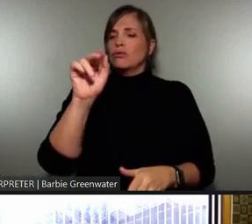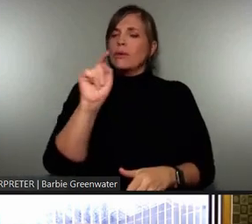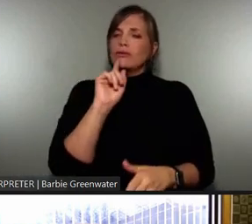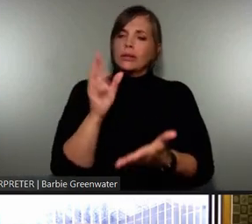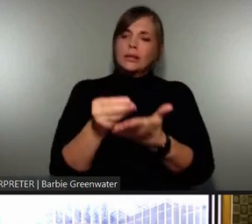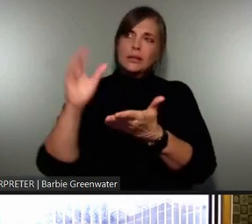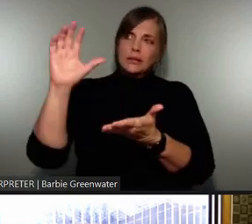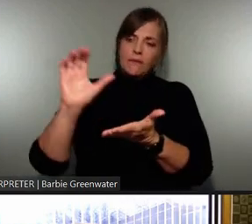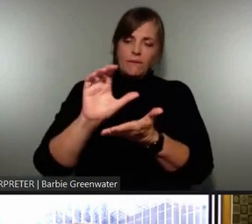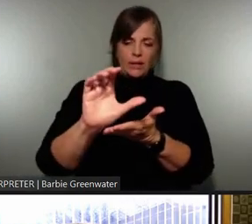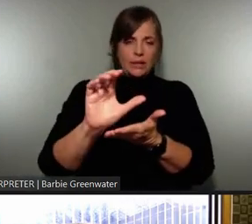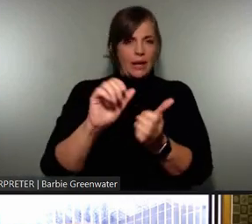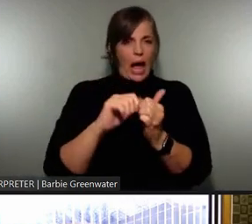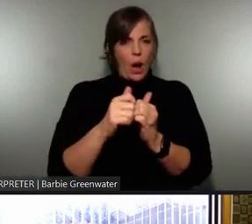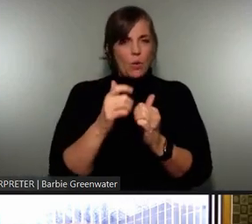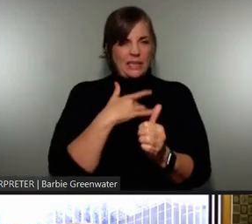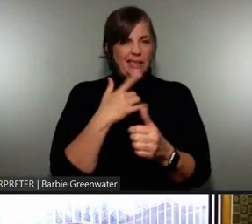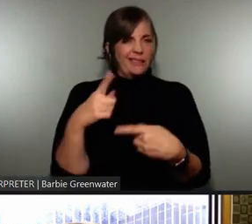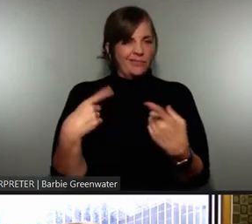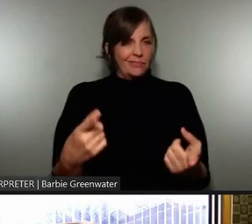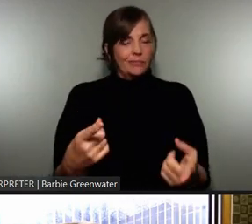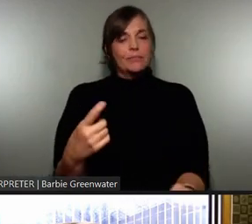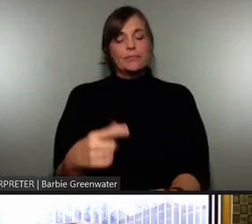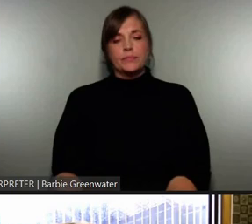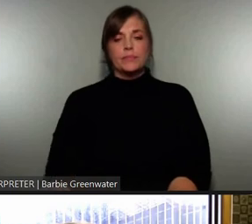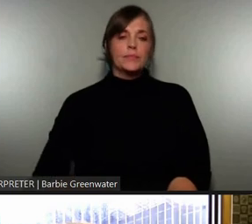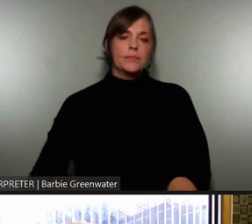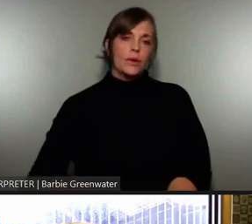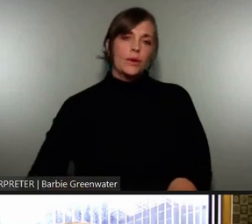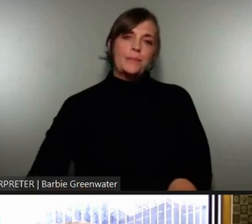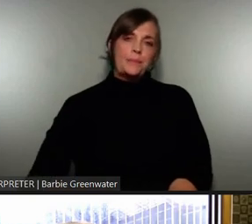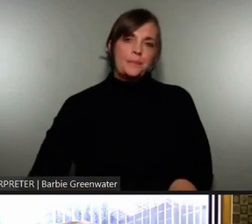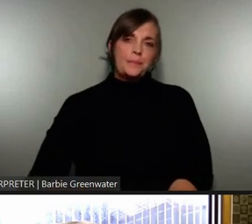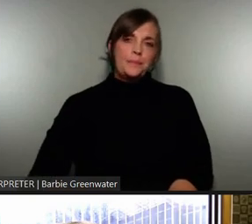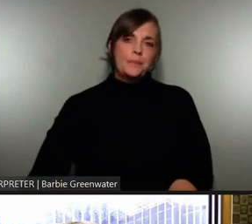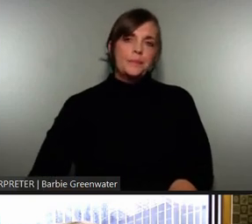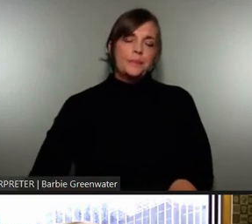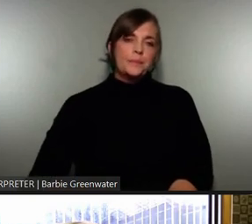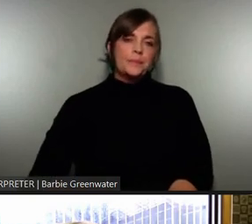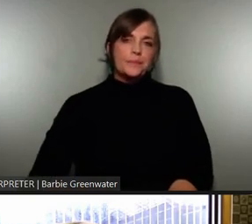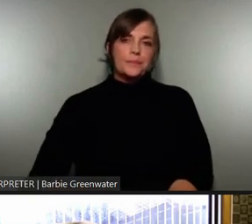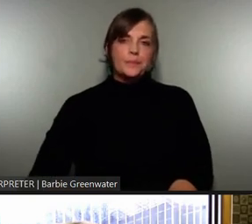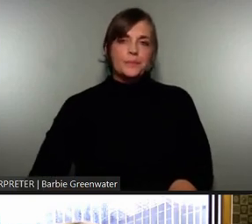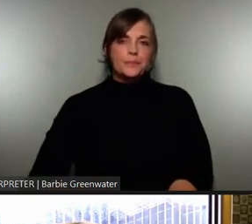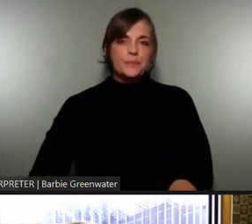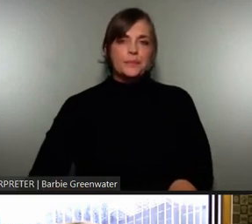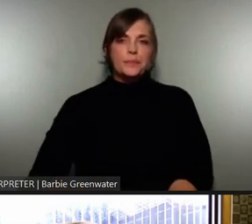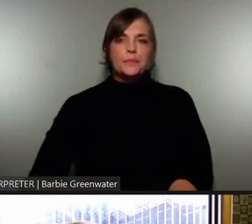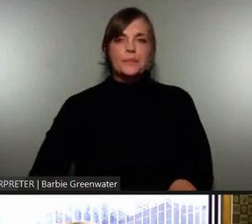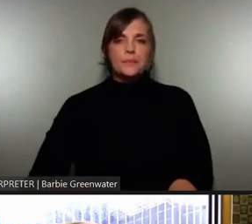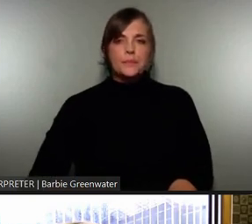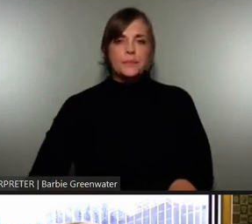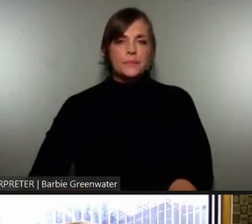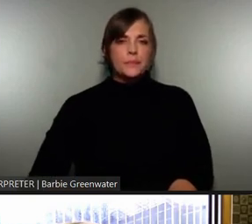funded, where typically, transit has been viewed as there's two places to get money. You go and put your hand out